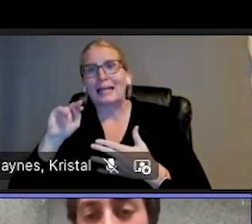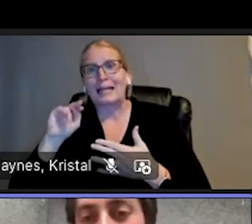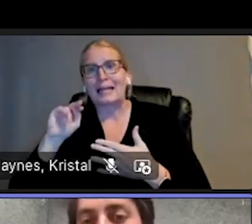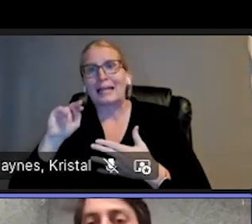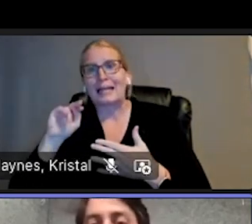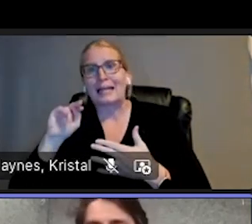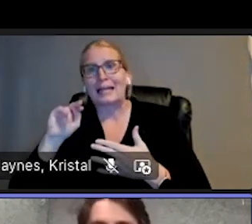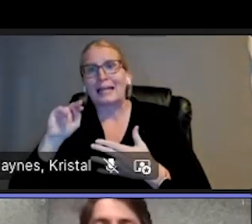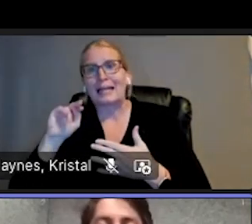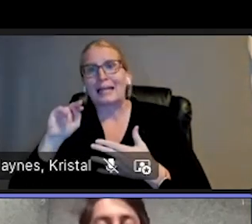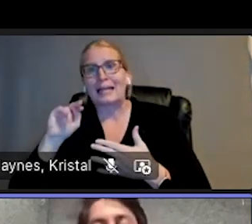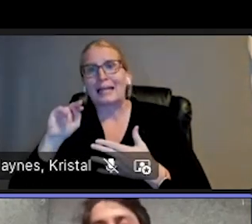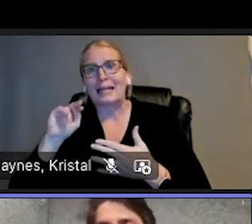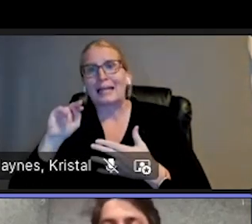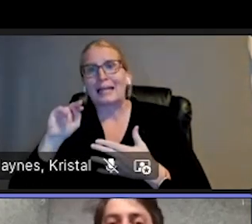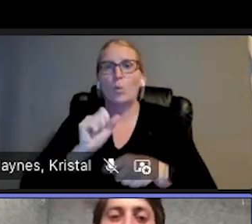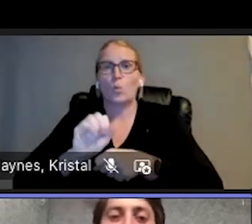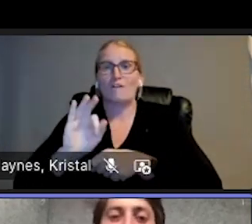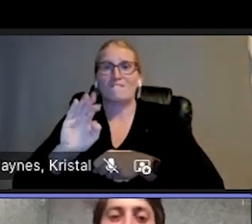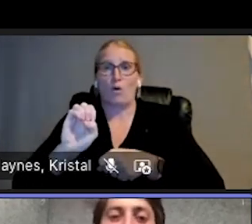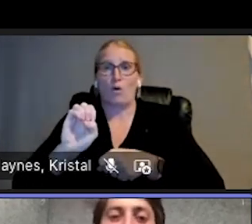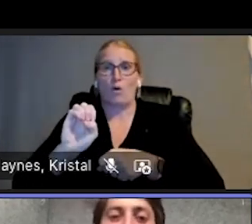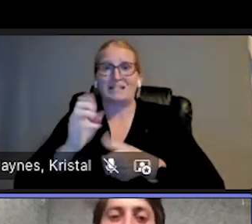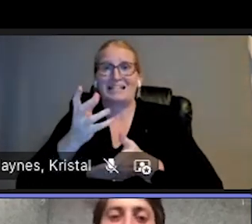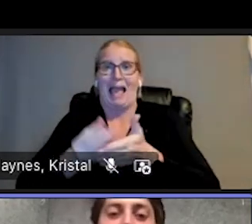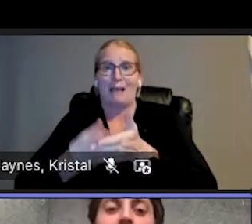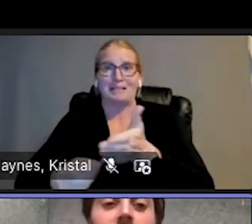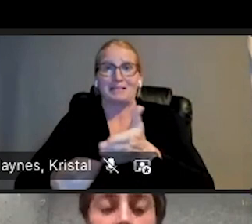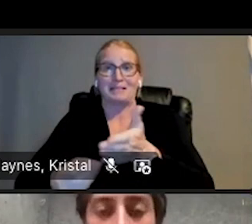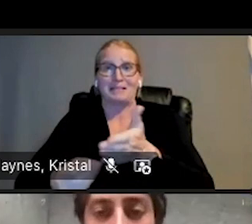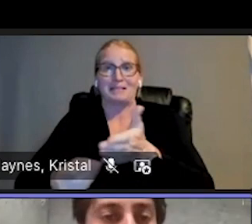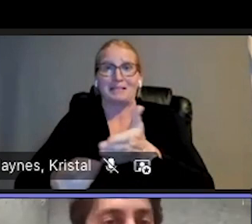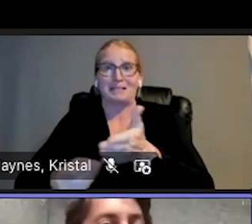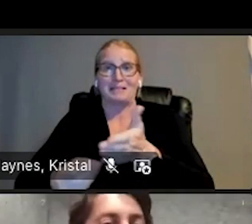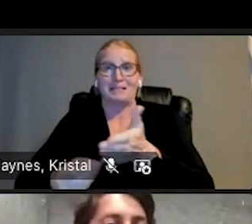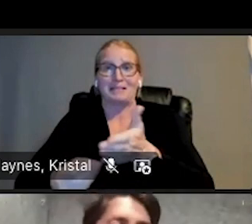required to execute on all the broadband deployment that is in the offing.